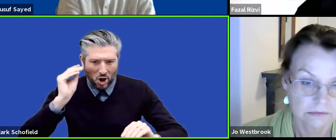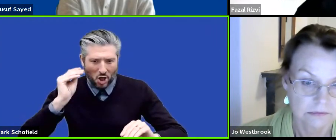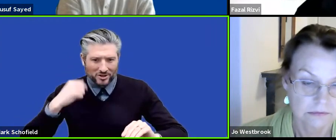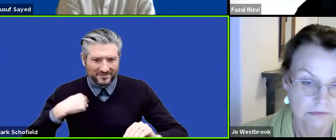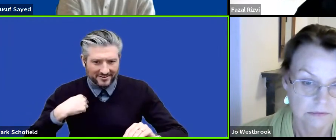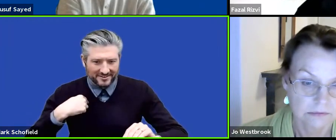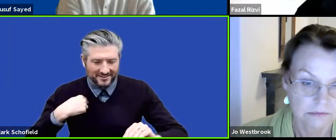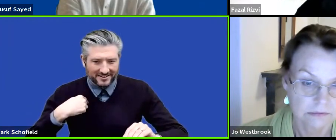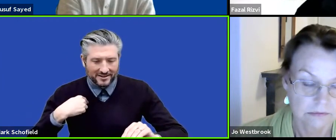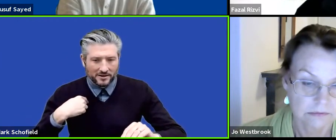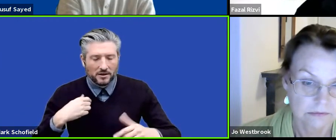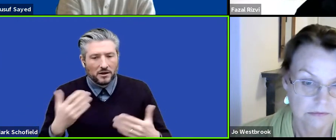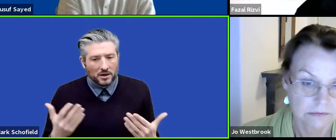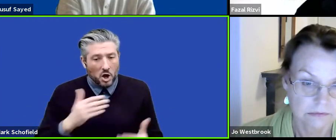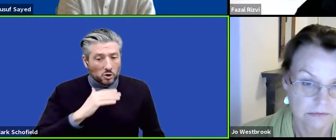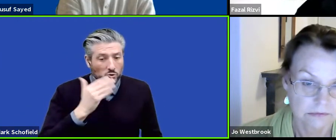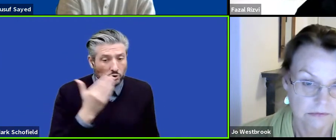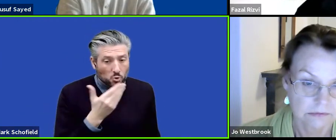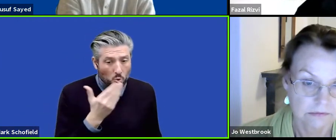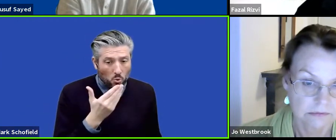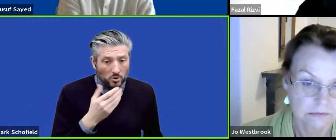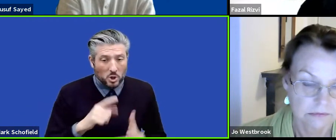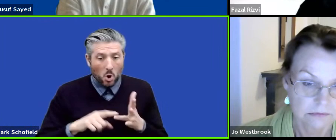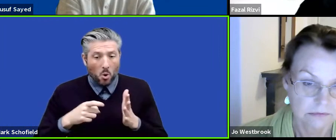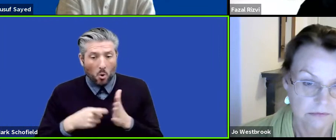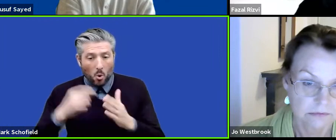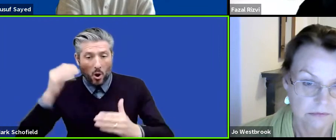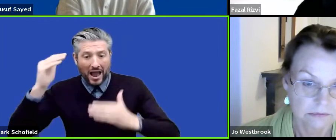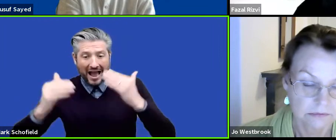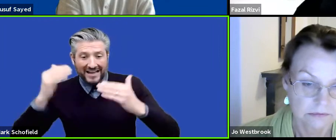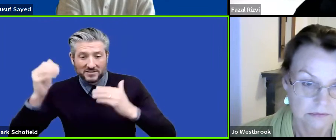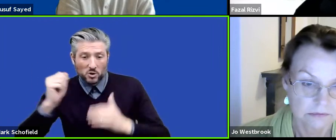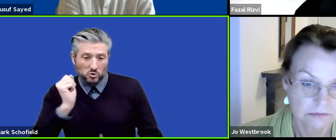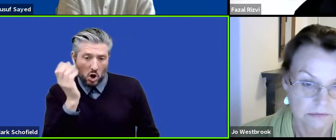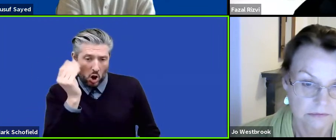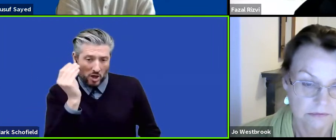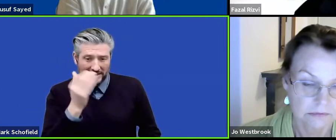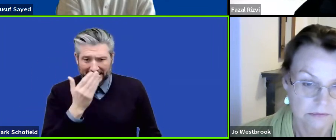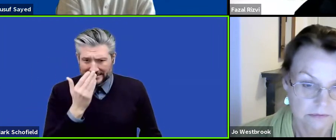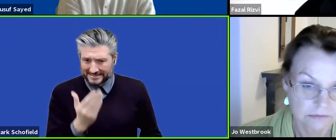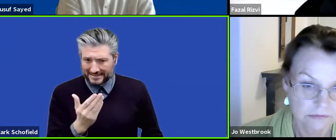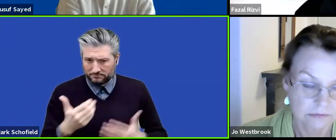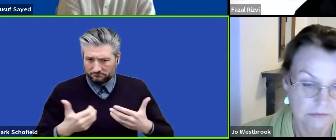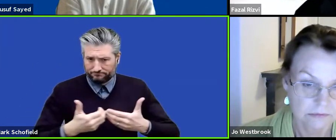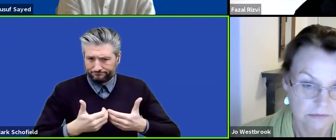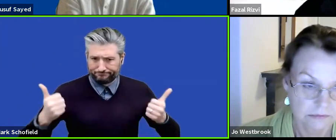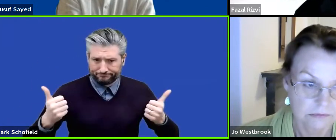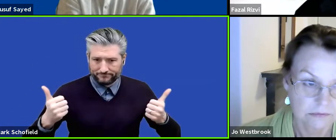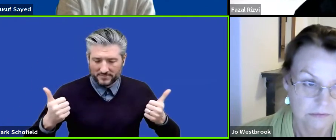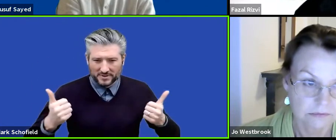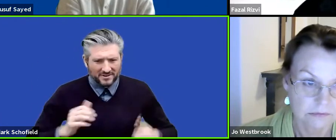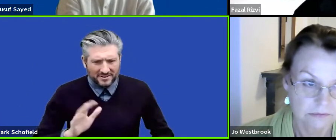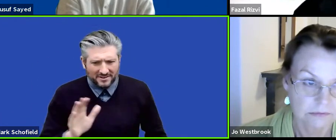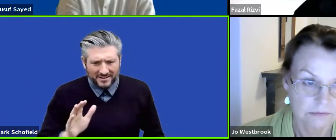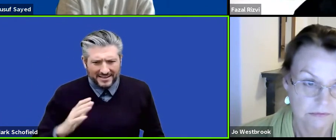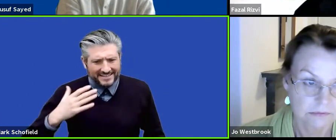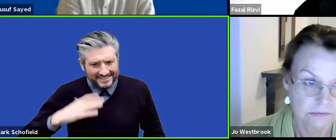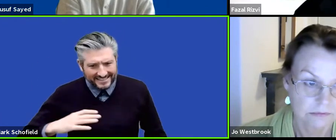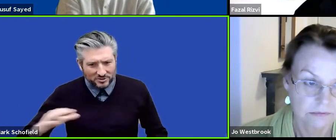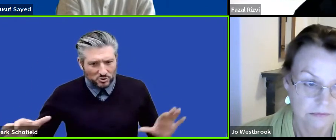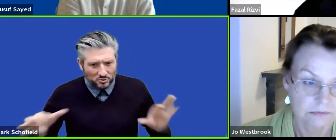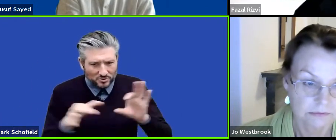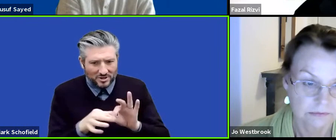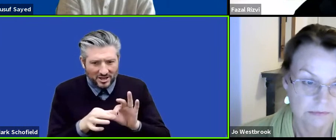learning quite often is overdrawn. It's how you bring those two together. That has been an issue that has